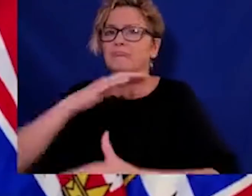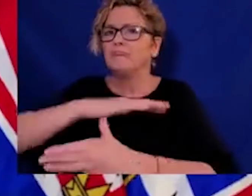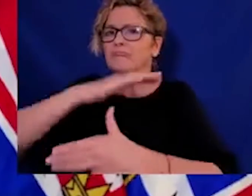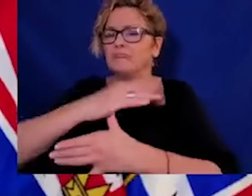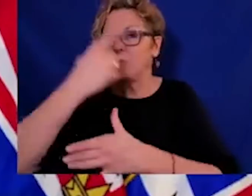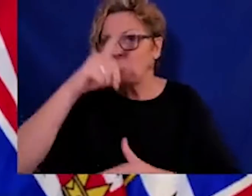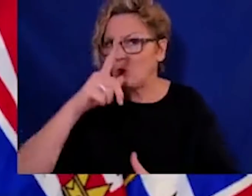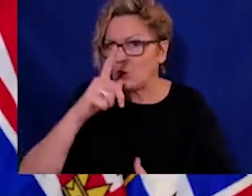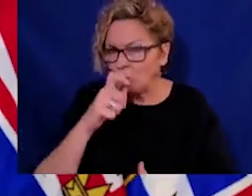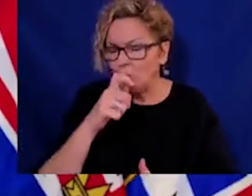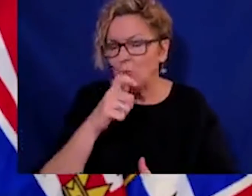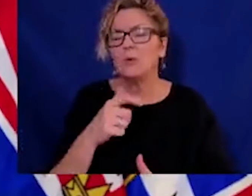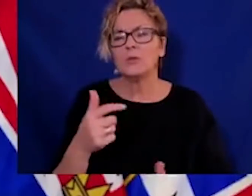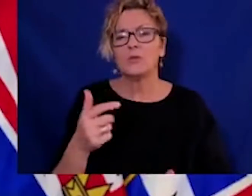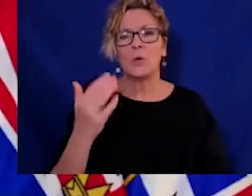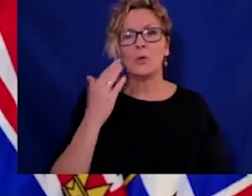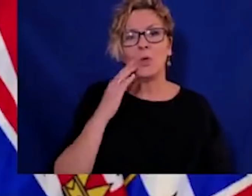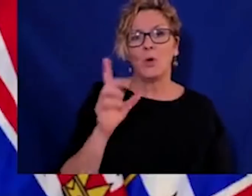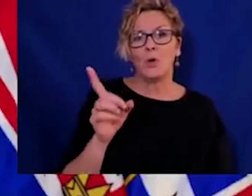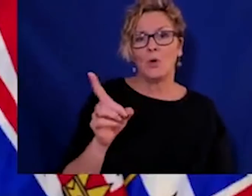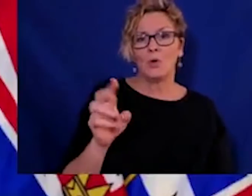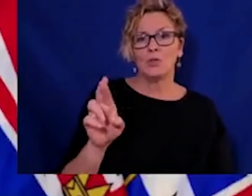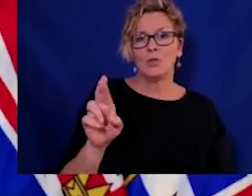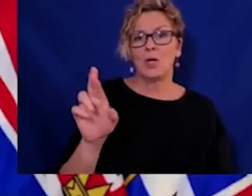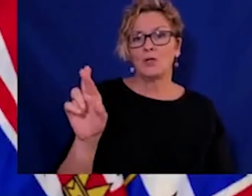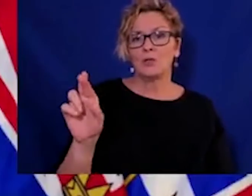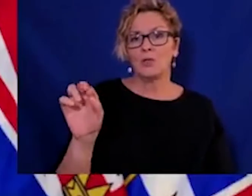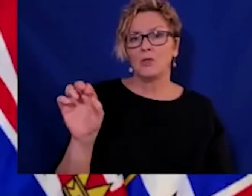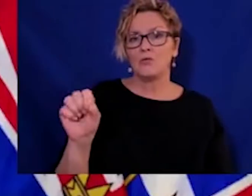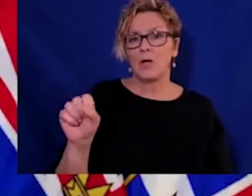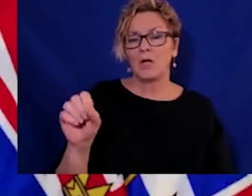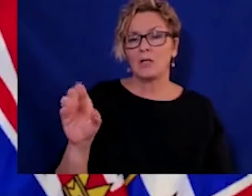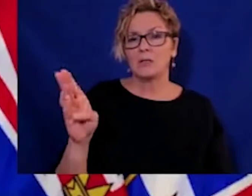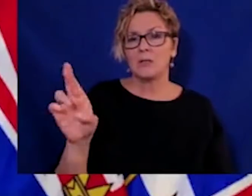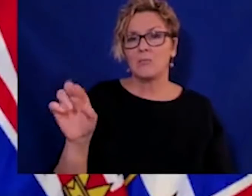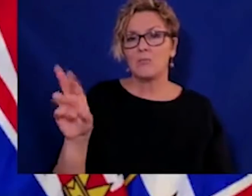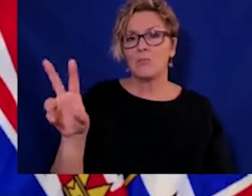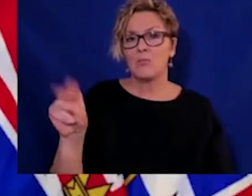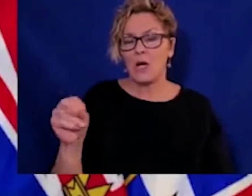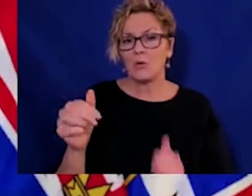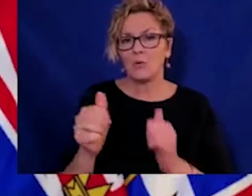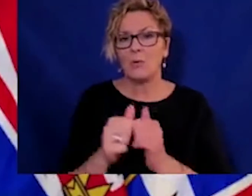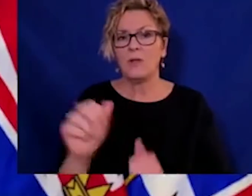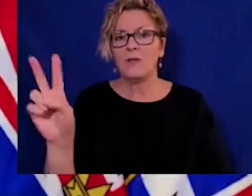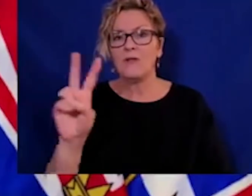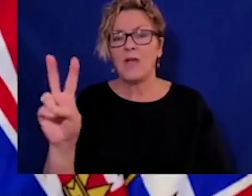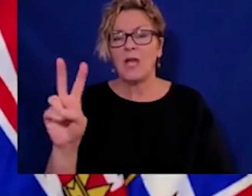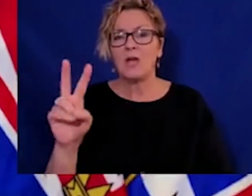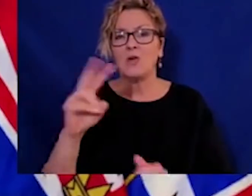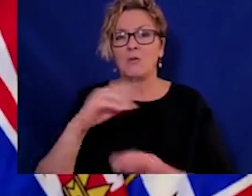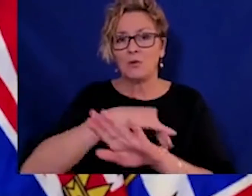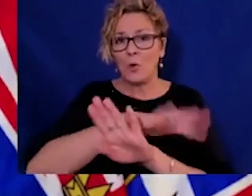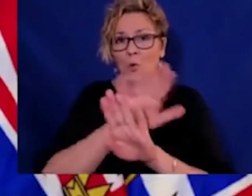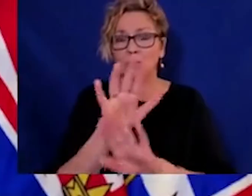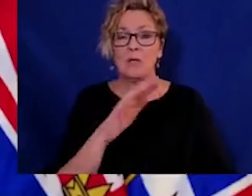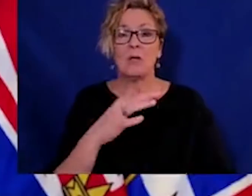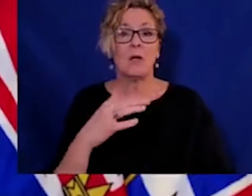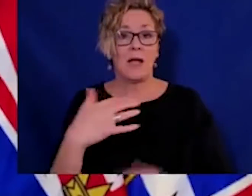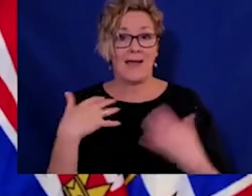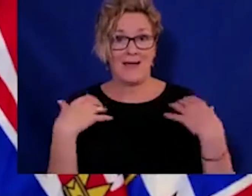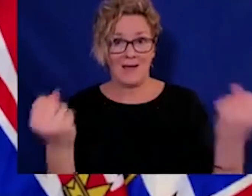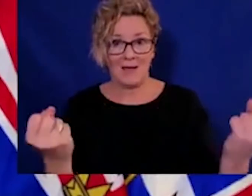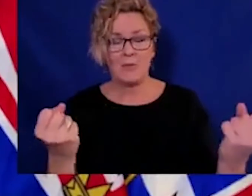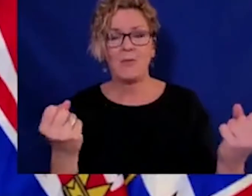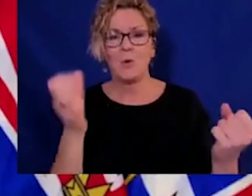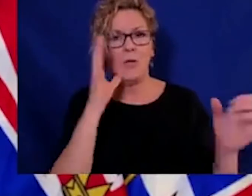appointed Dr. Ross Brown, who's a VP of COVID response for Vancouver Coastal Health, to be the leader, along